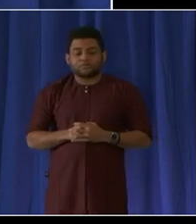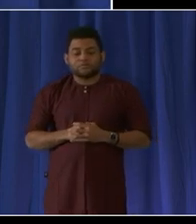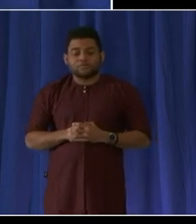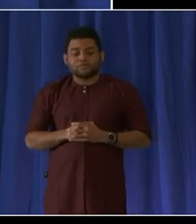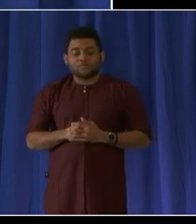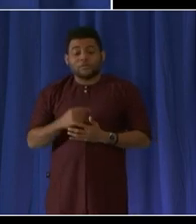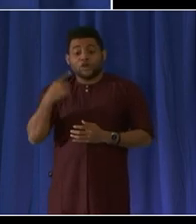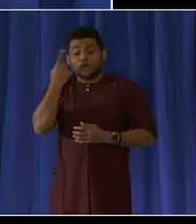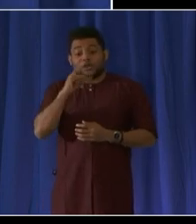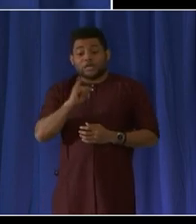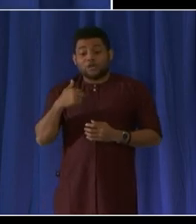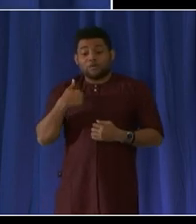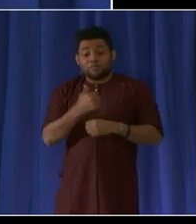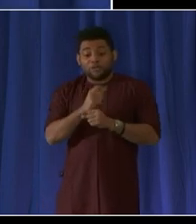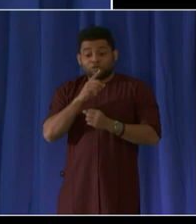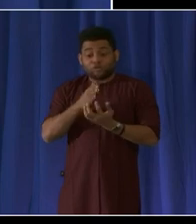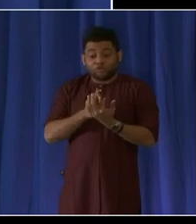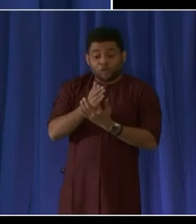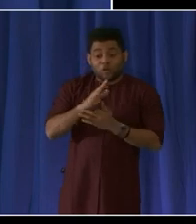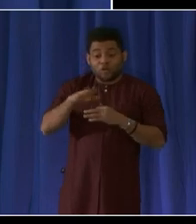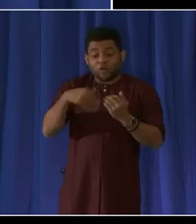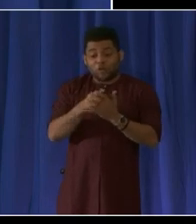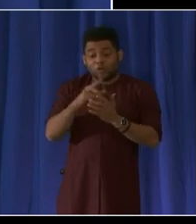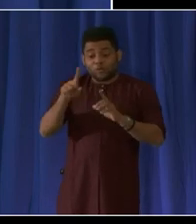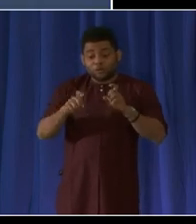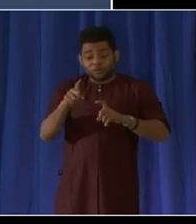And it looks like we've made it through all of our